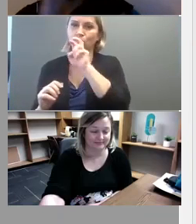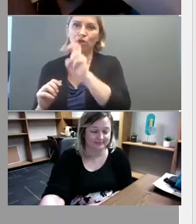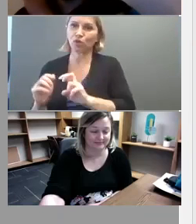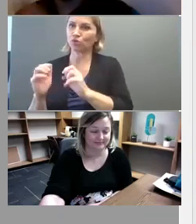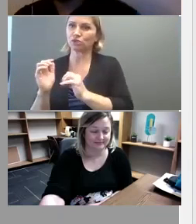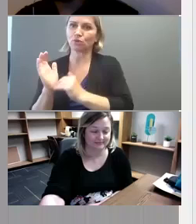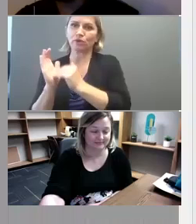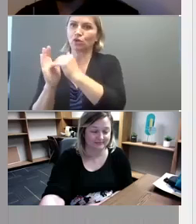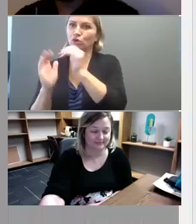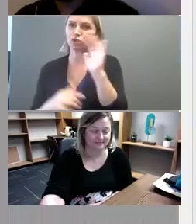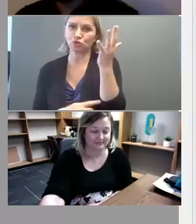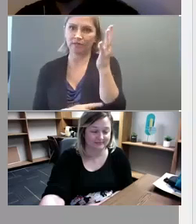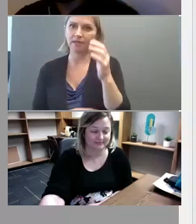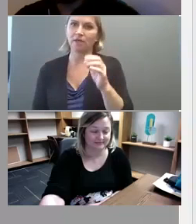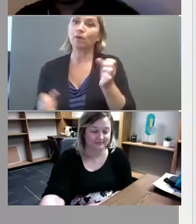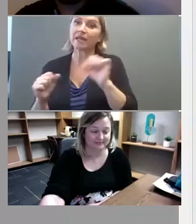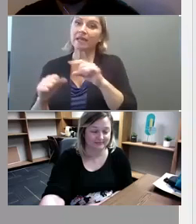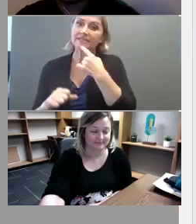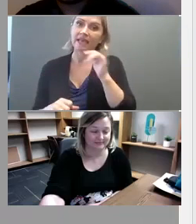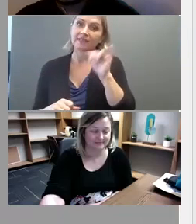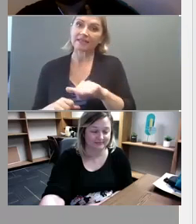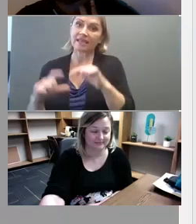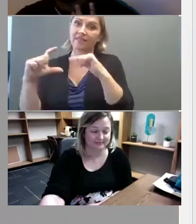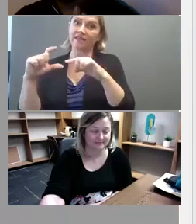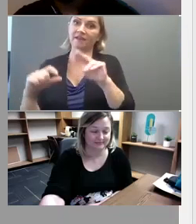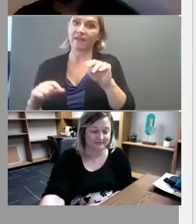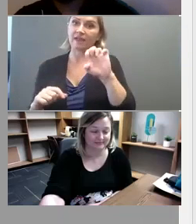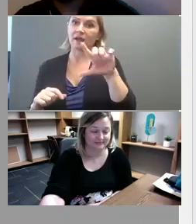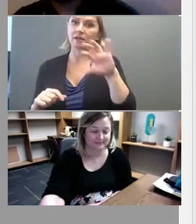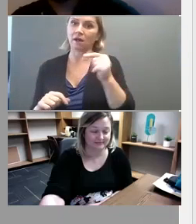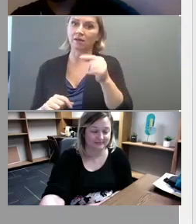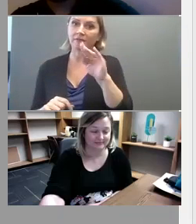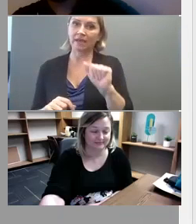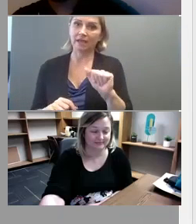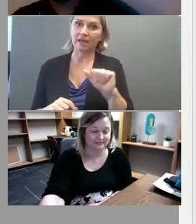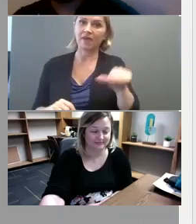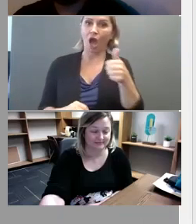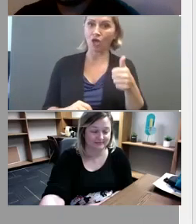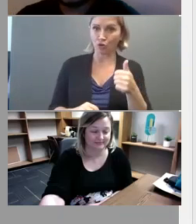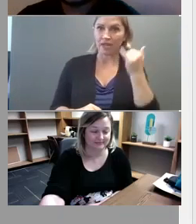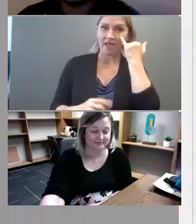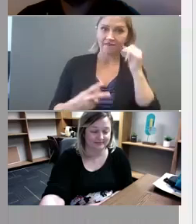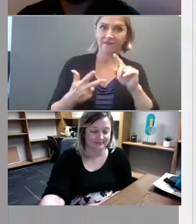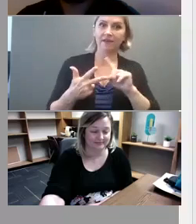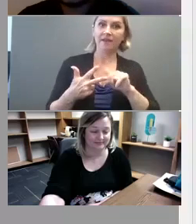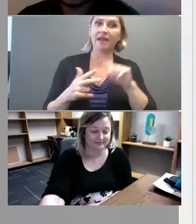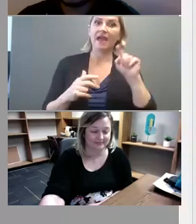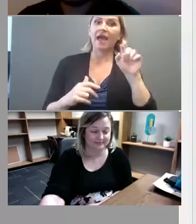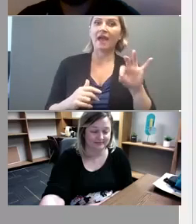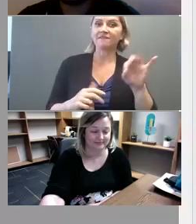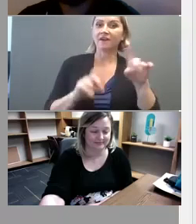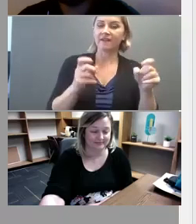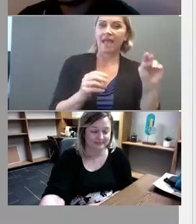directly say that time complexity is theta of n log base b a. The other one is if f of n equals to